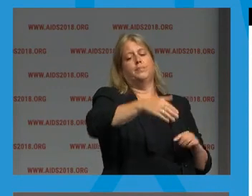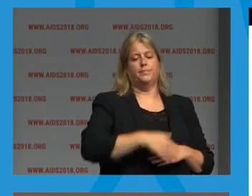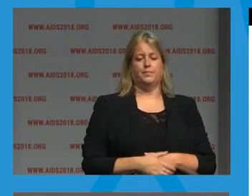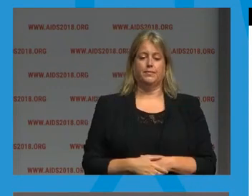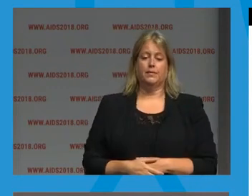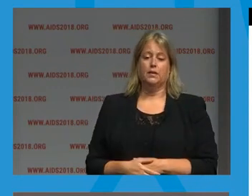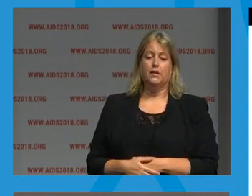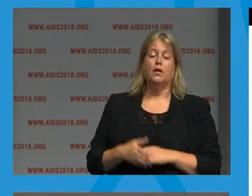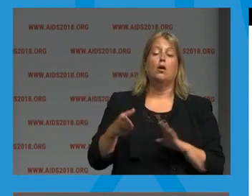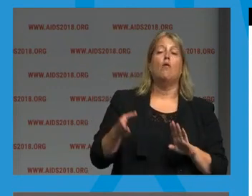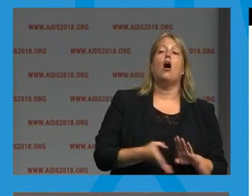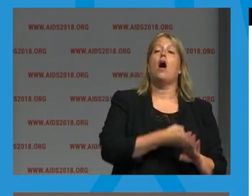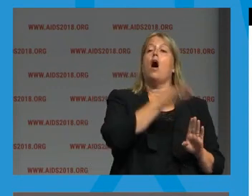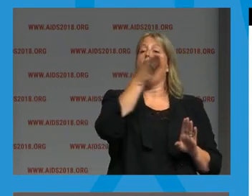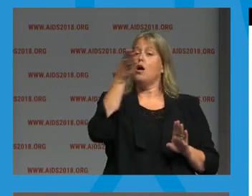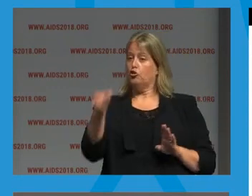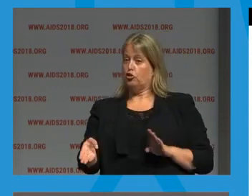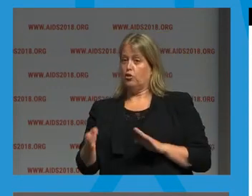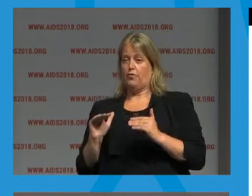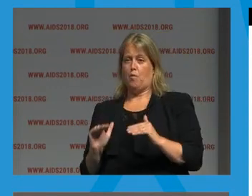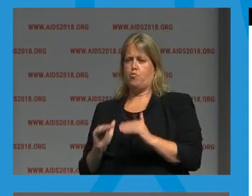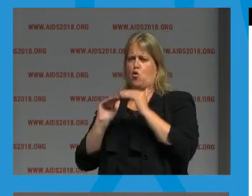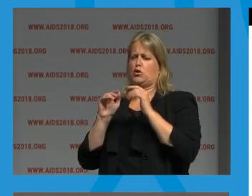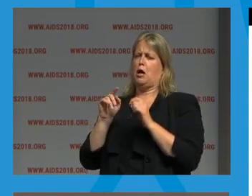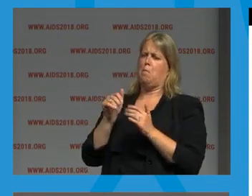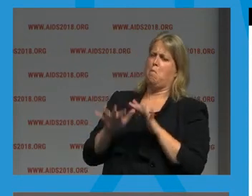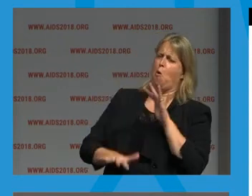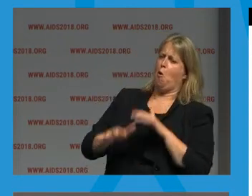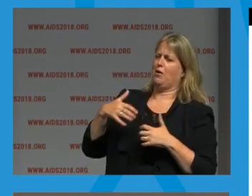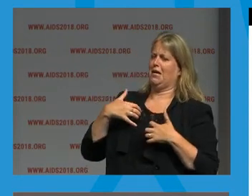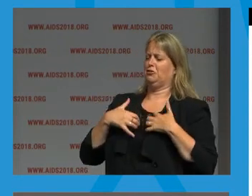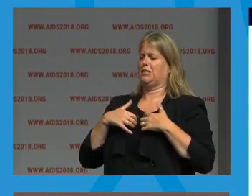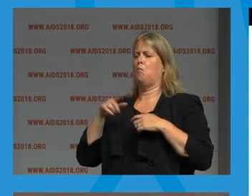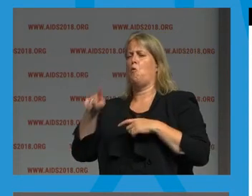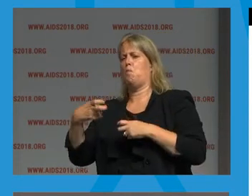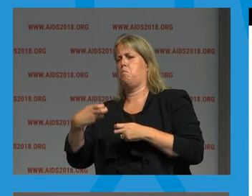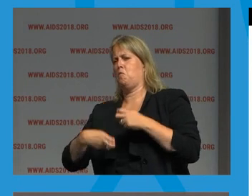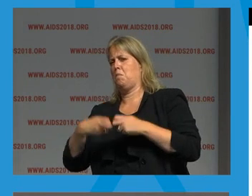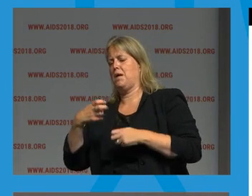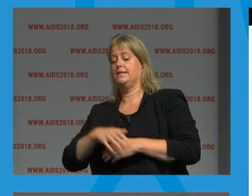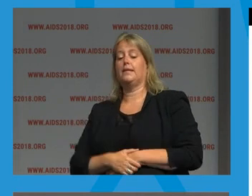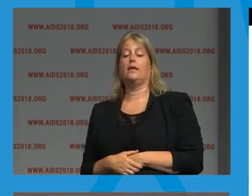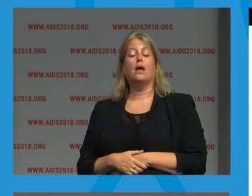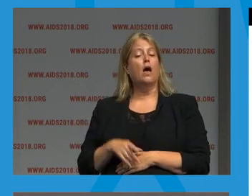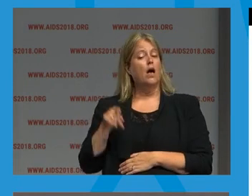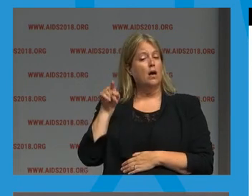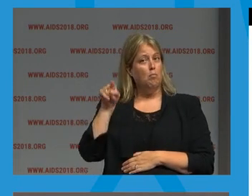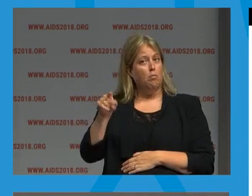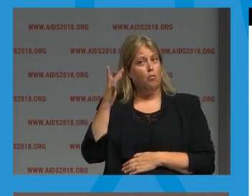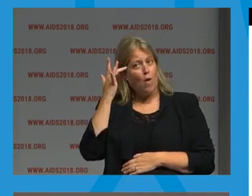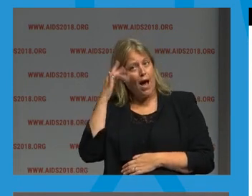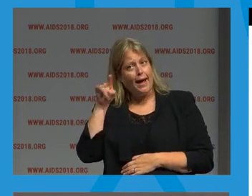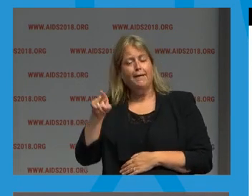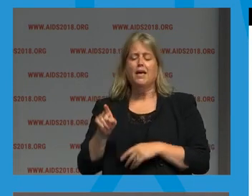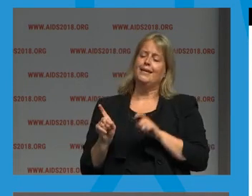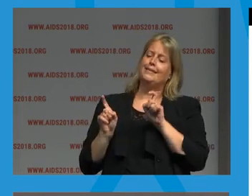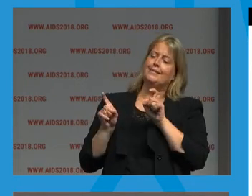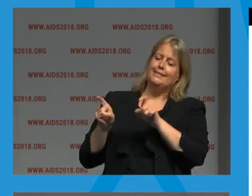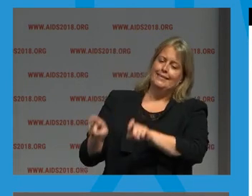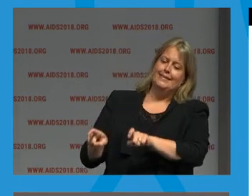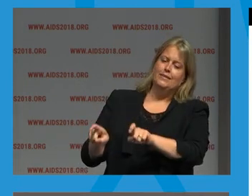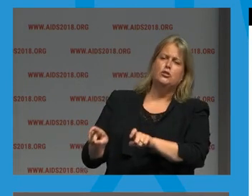The alternative approach is a bit more interesting and problematic because it's requiring to induce